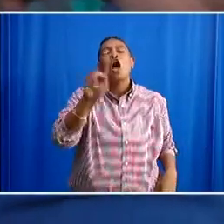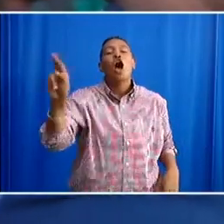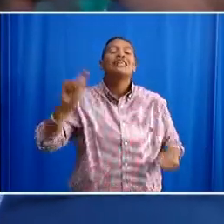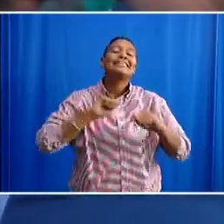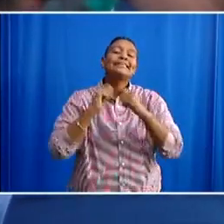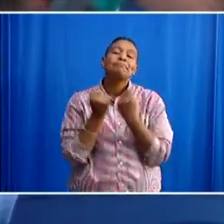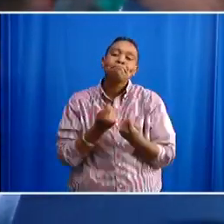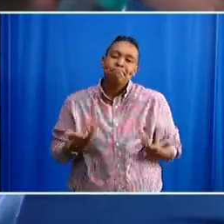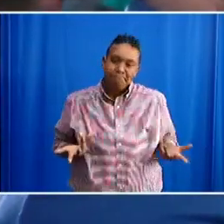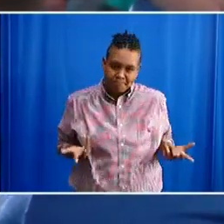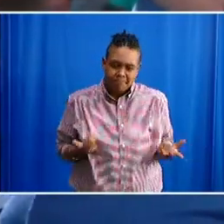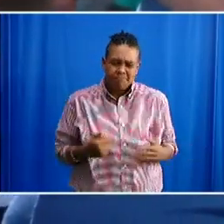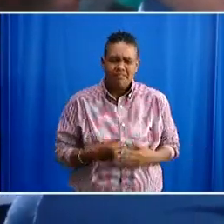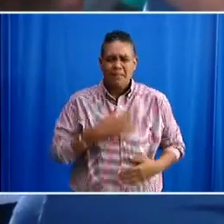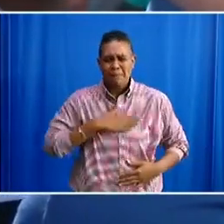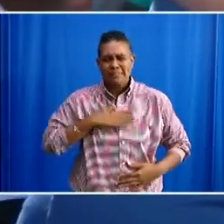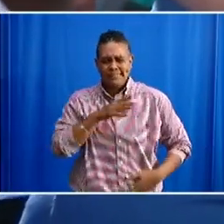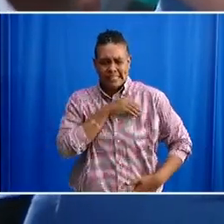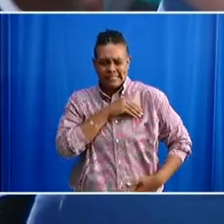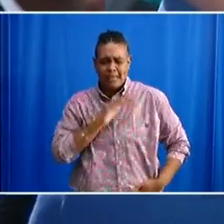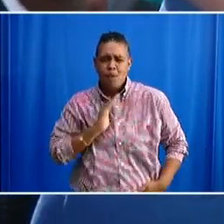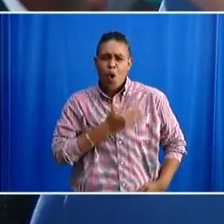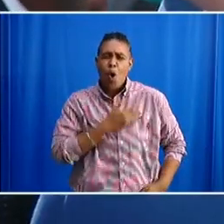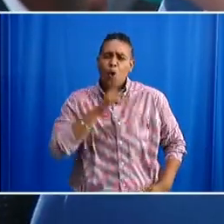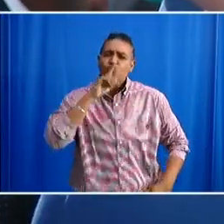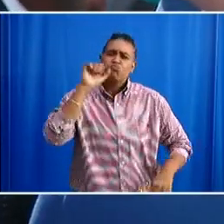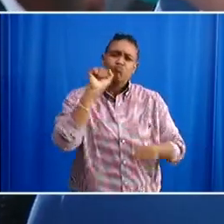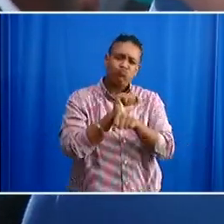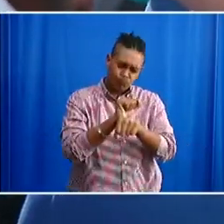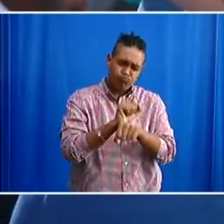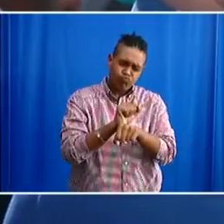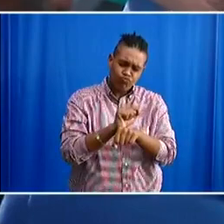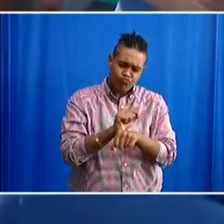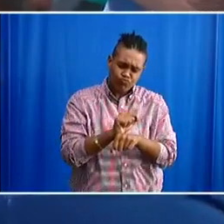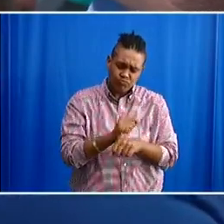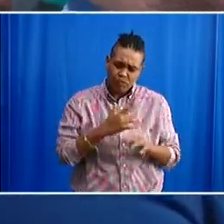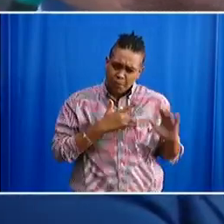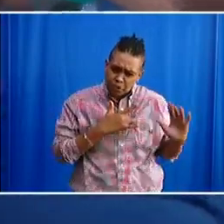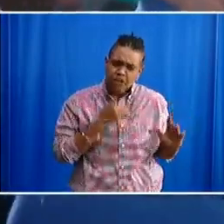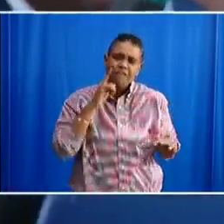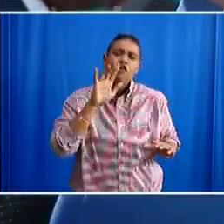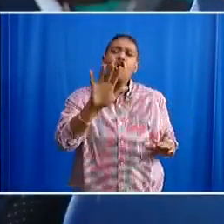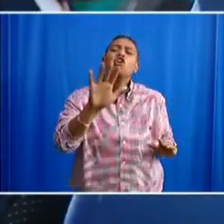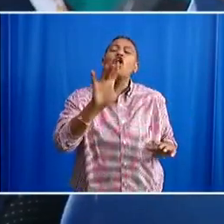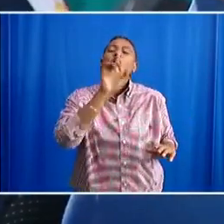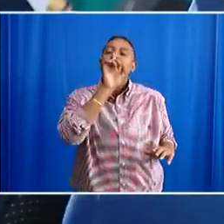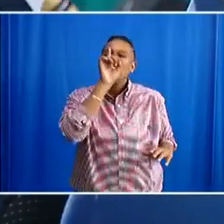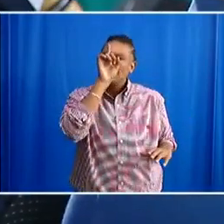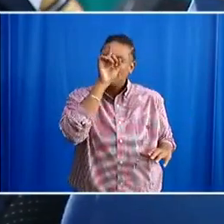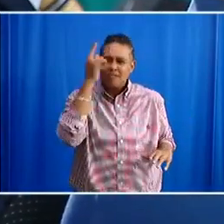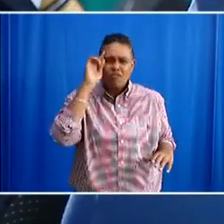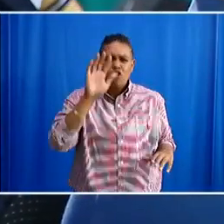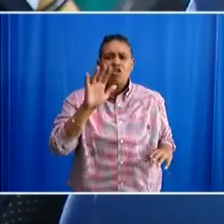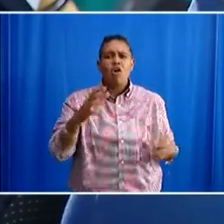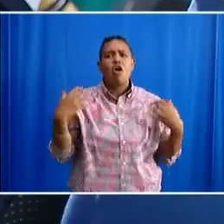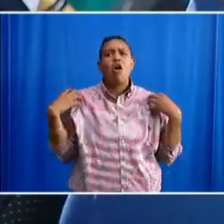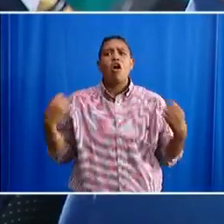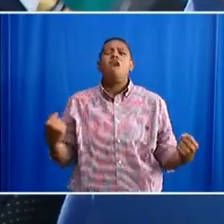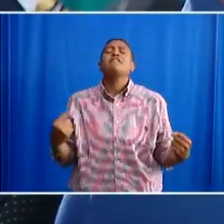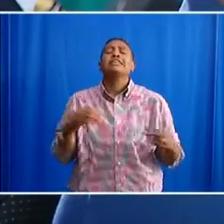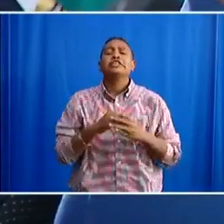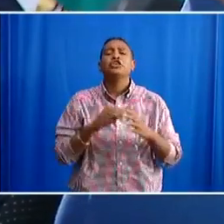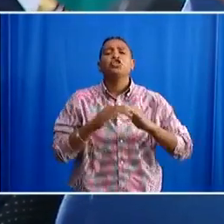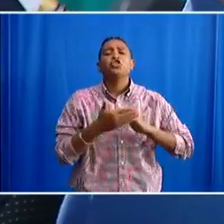team. Please accept our sincere appreciation for your confidence